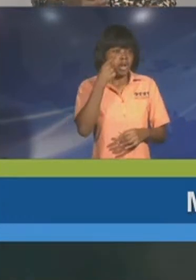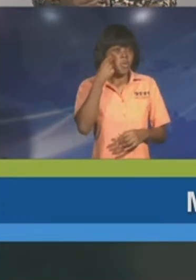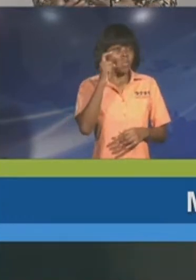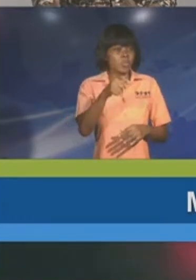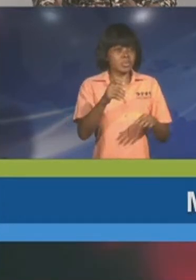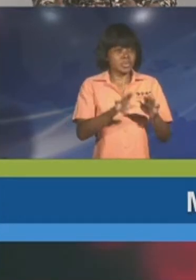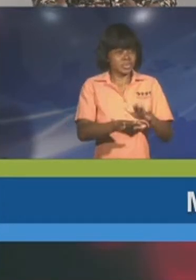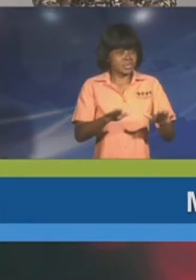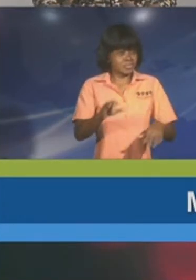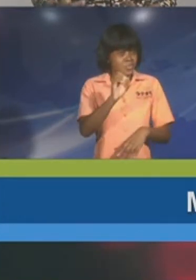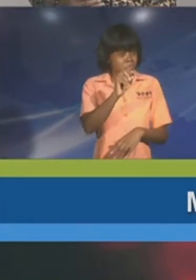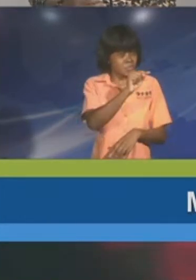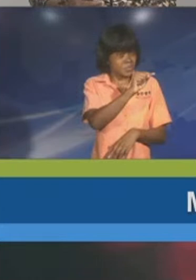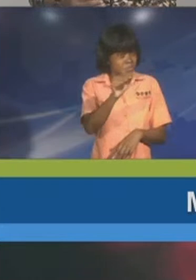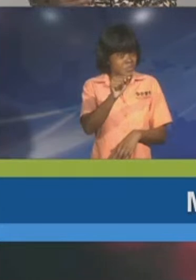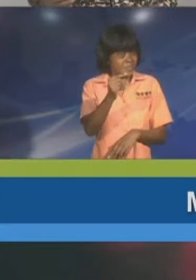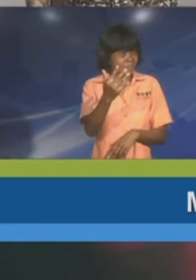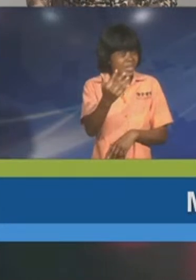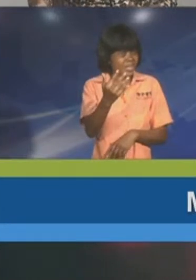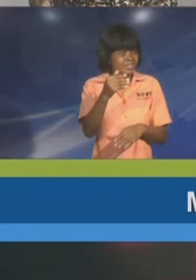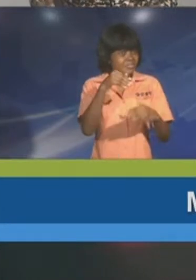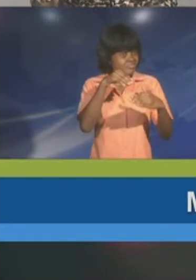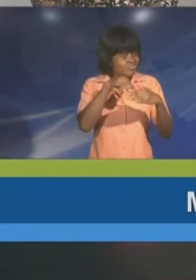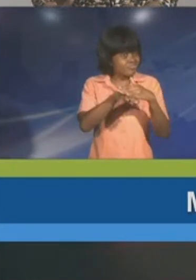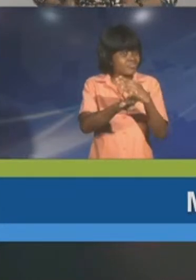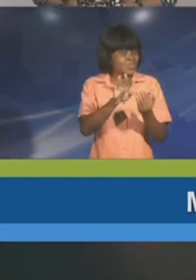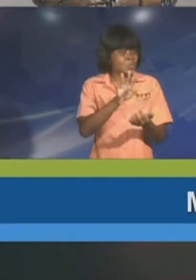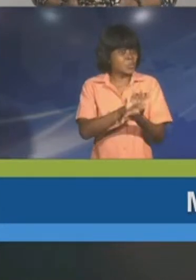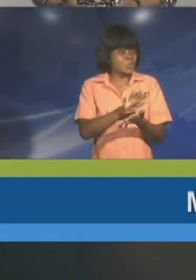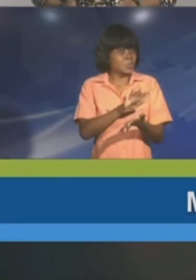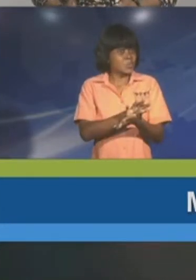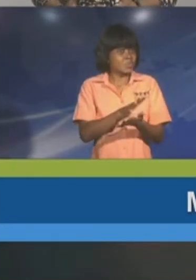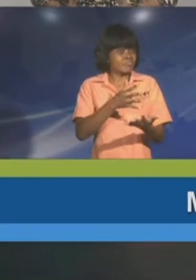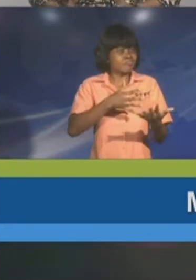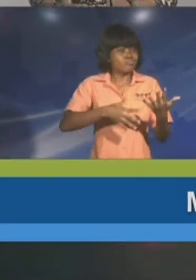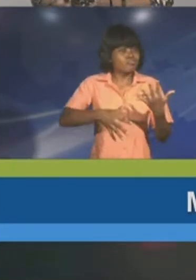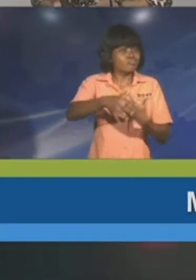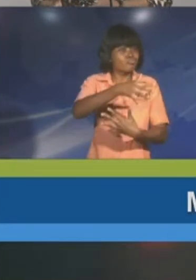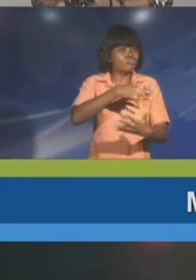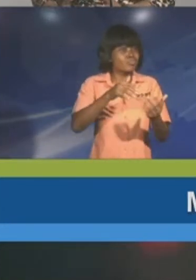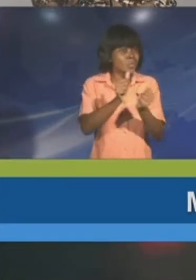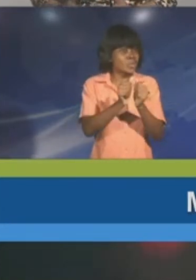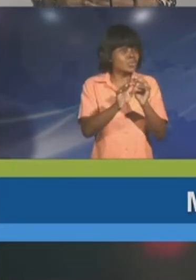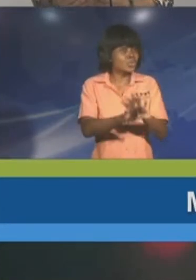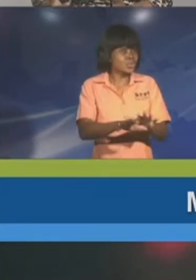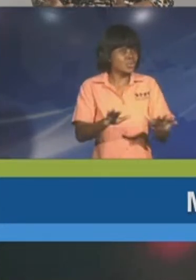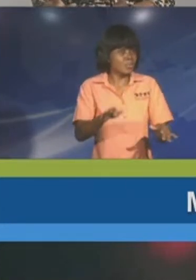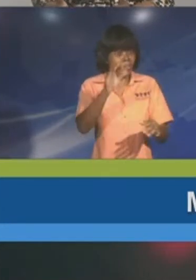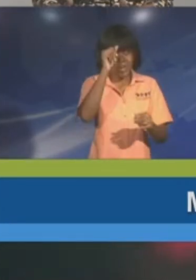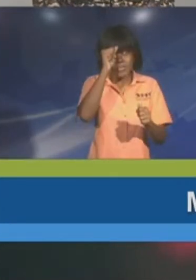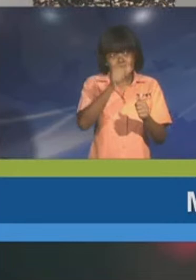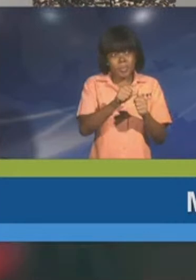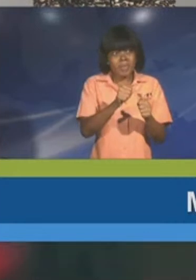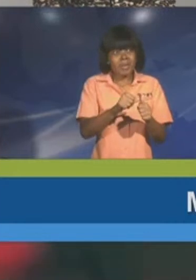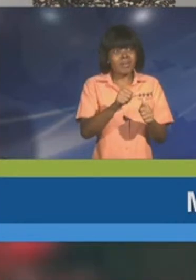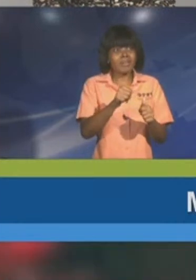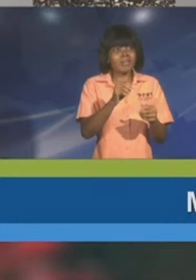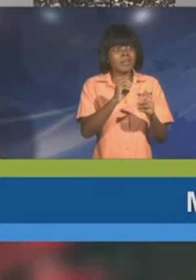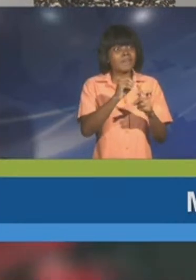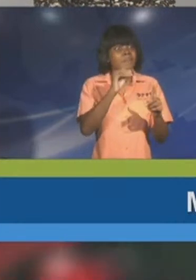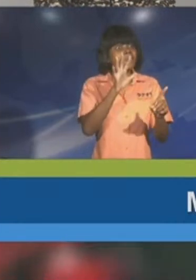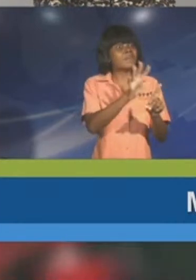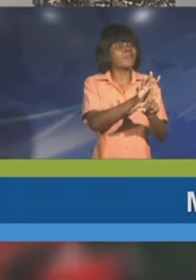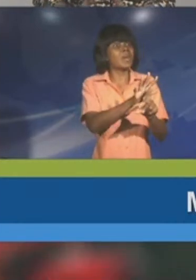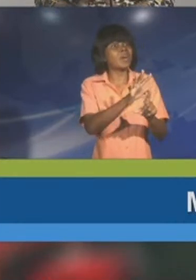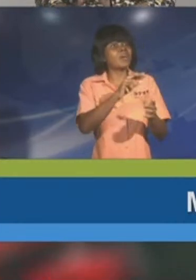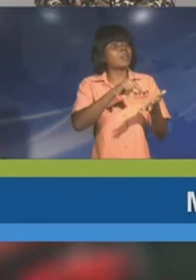and having that interaction. And once you don't have that, your immune system doesn't get strengthened. It's not exposed as much. And therefore,